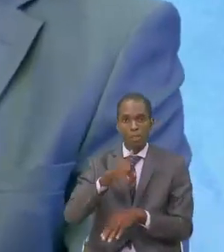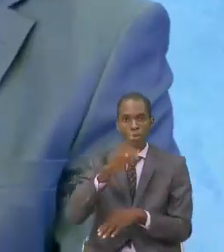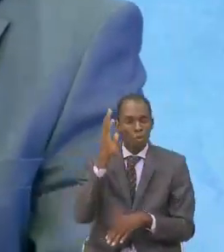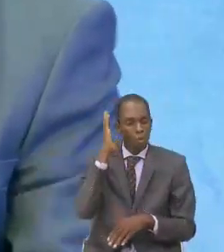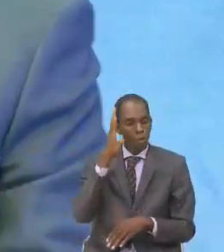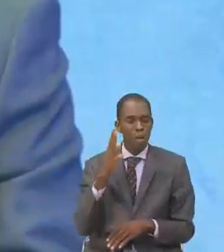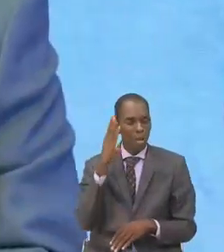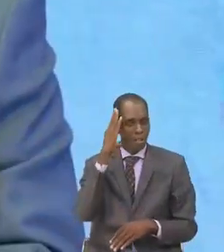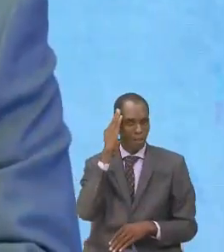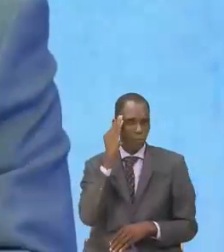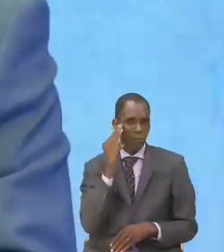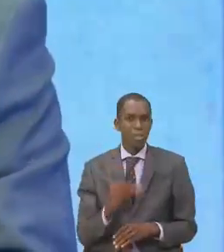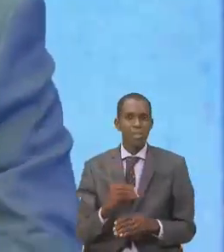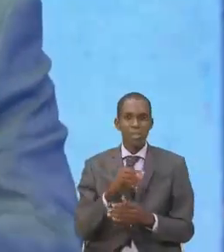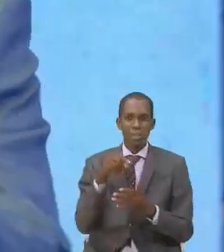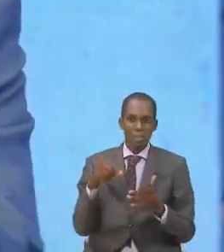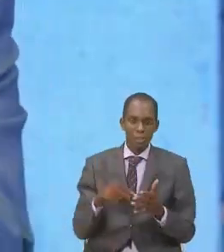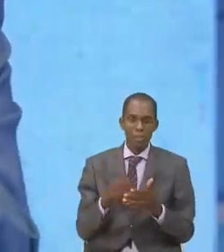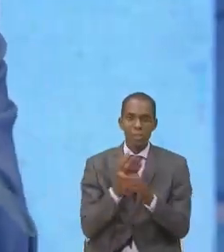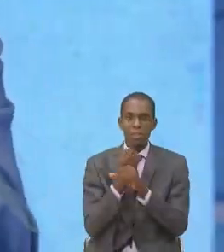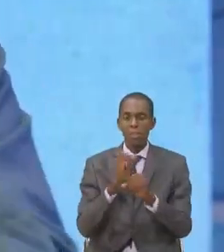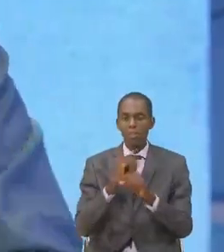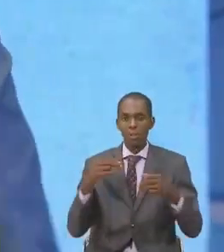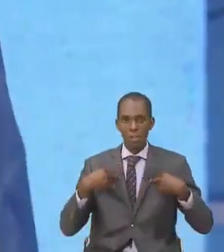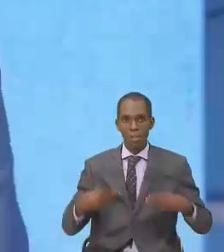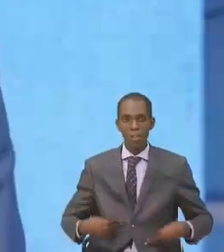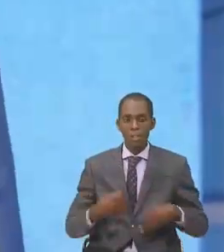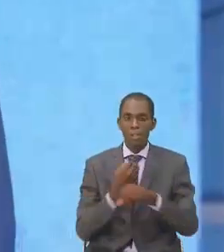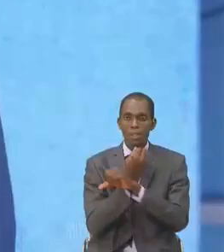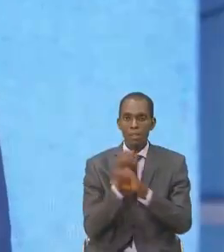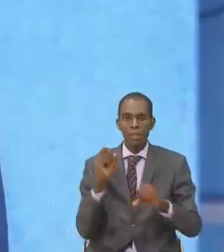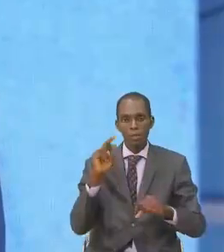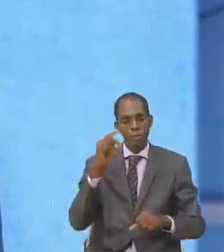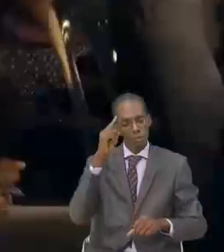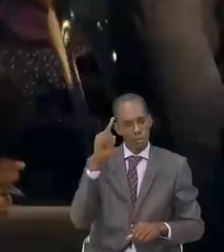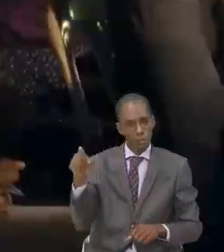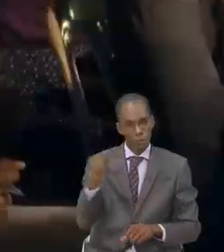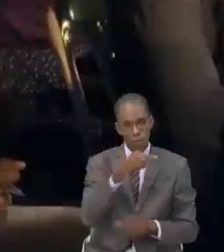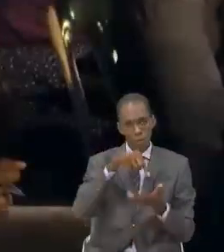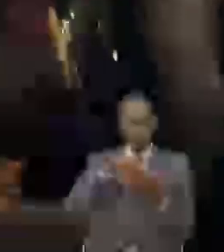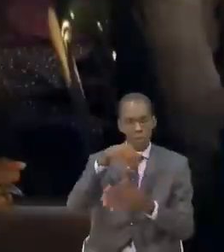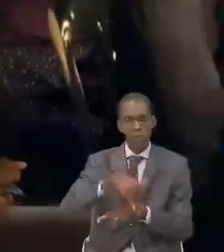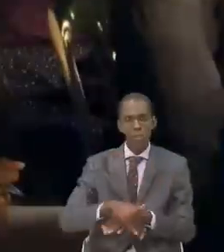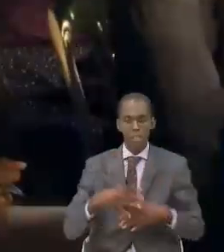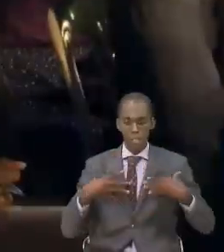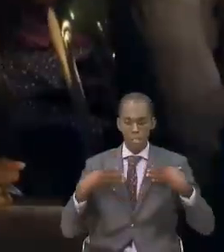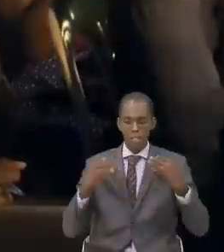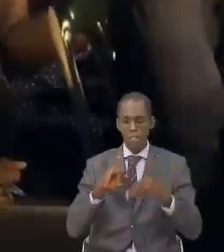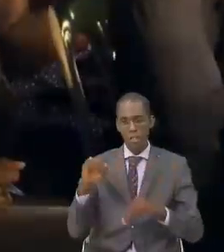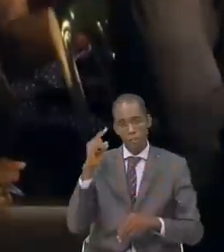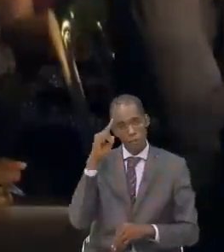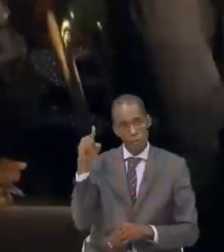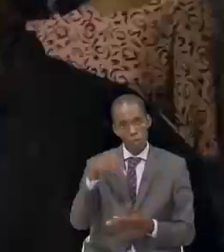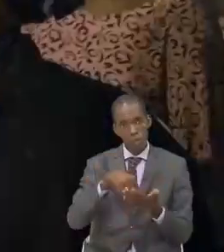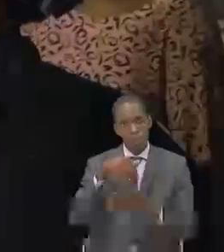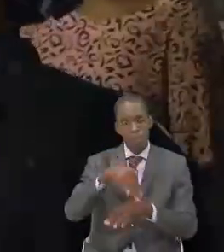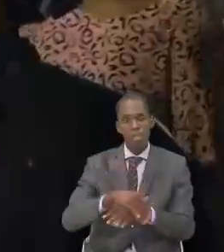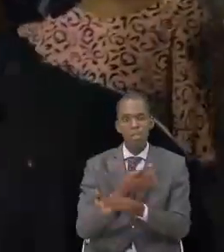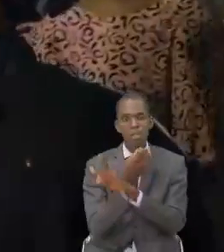I welcome you tonight. You are going to experience that saving health. Salvation for you